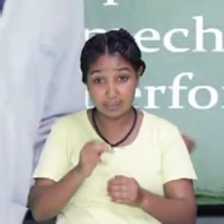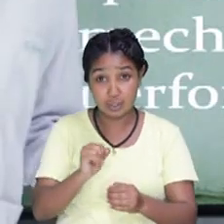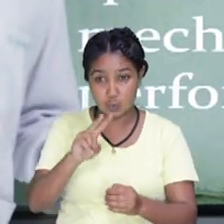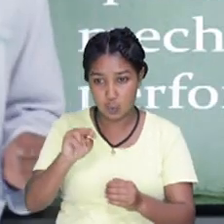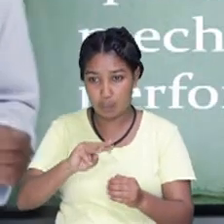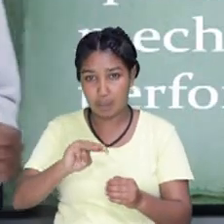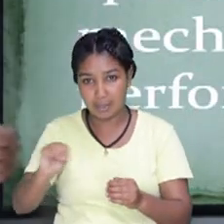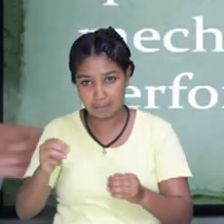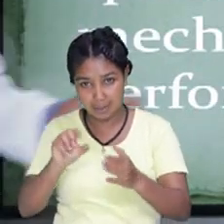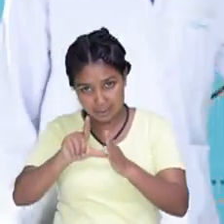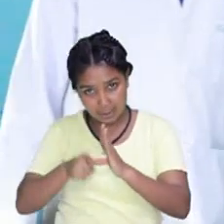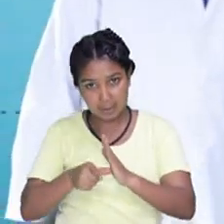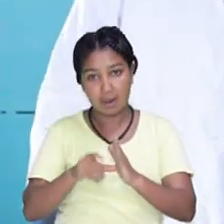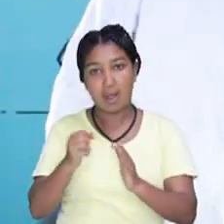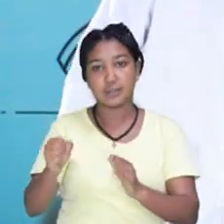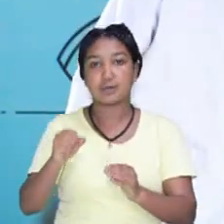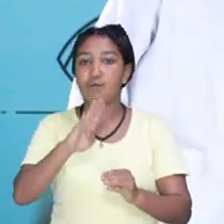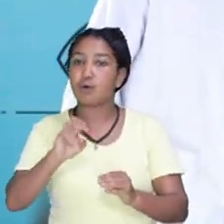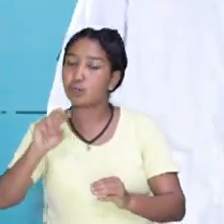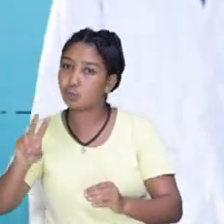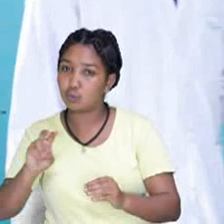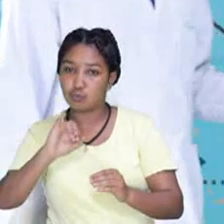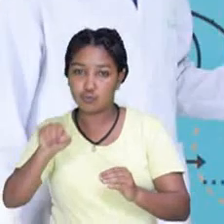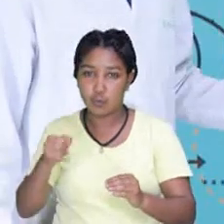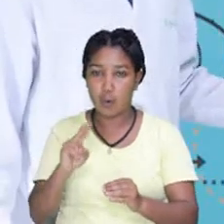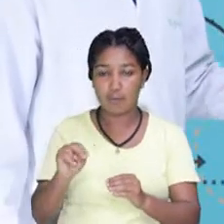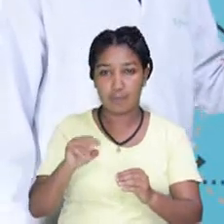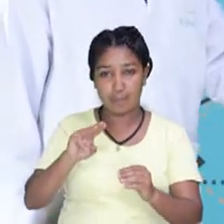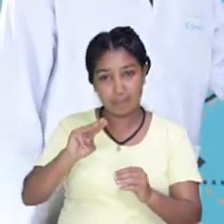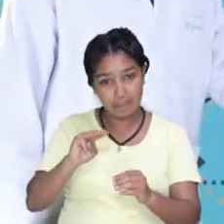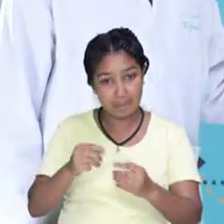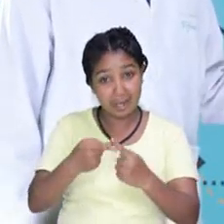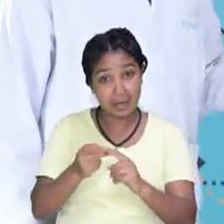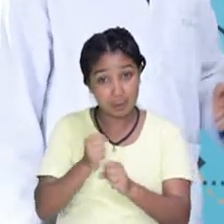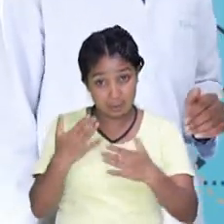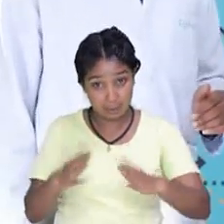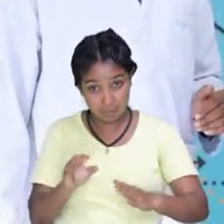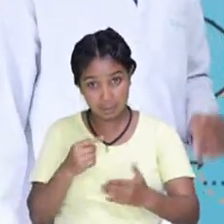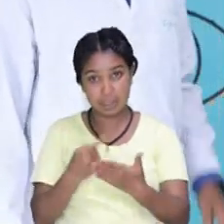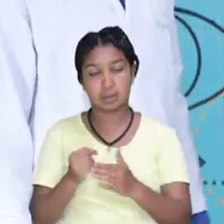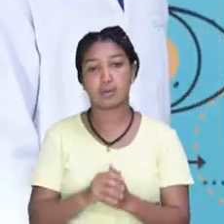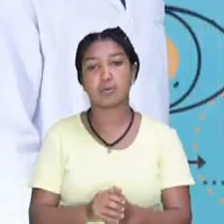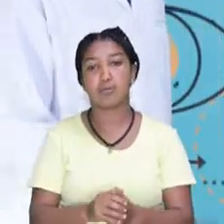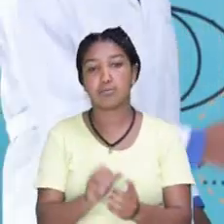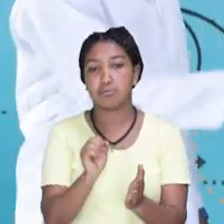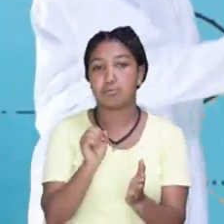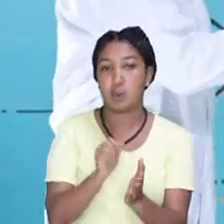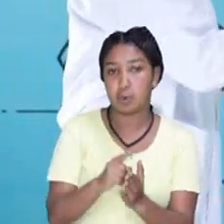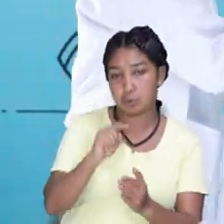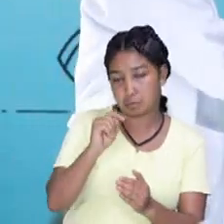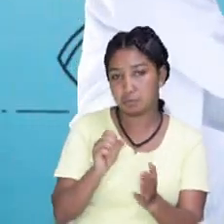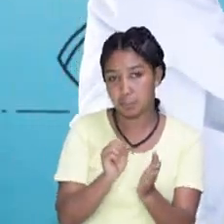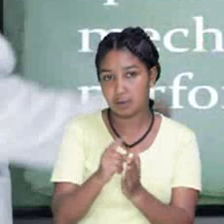is 2 meters per second as 42 joule of mechanical work is performed on it? Suppose you have a